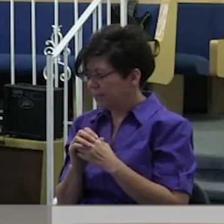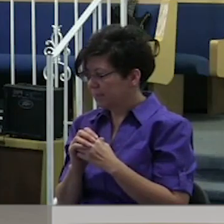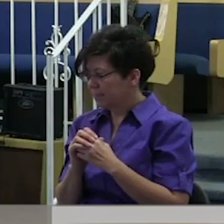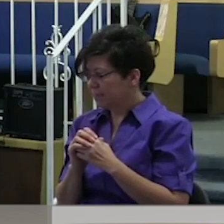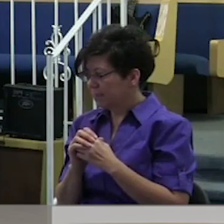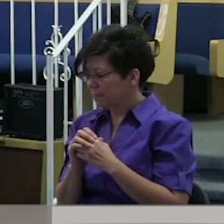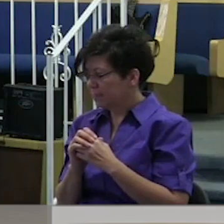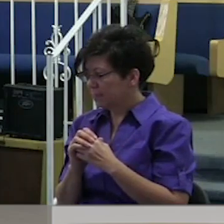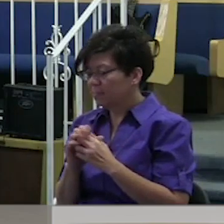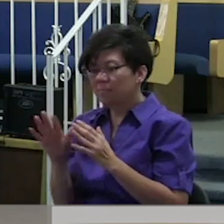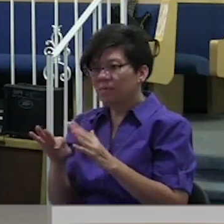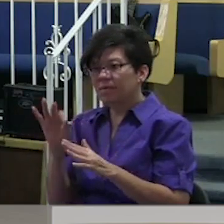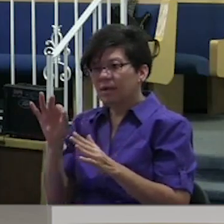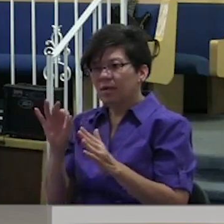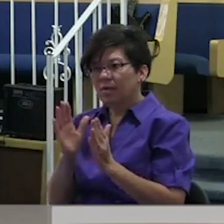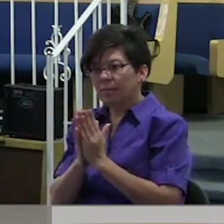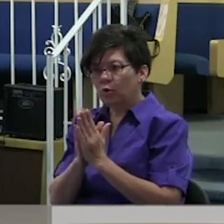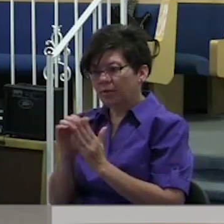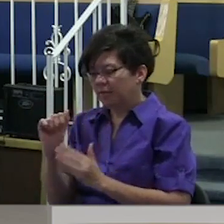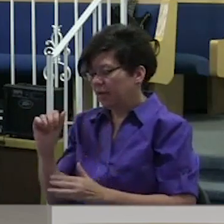we found in the book of Acts.